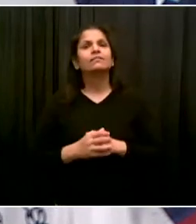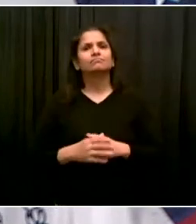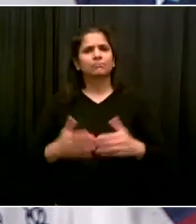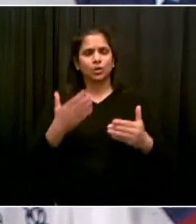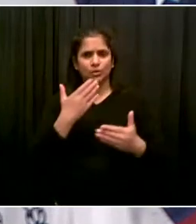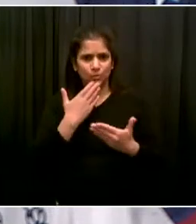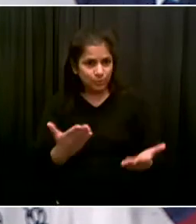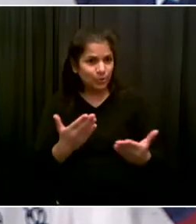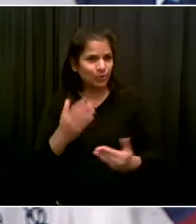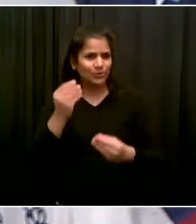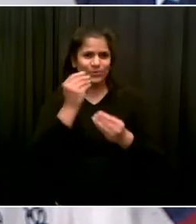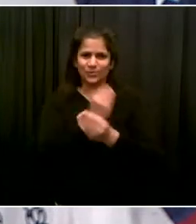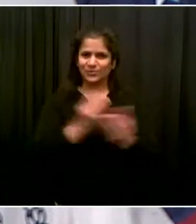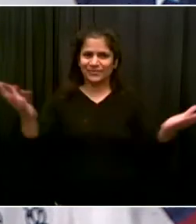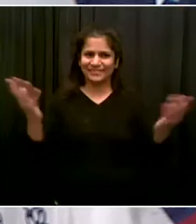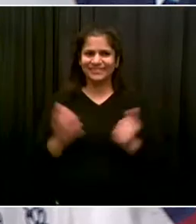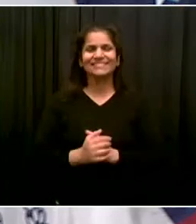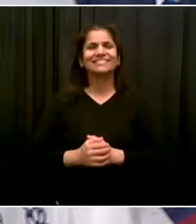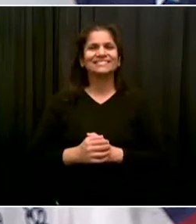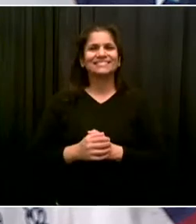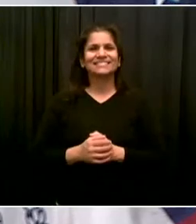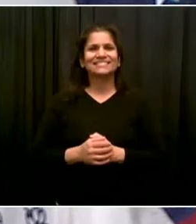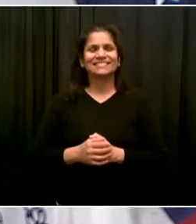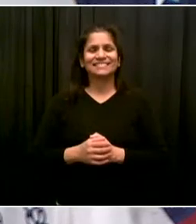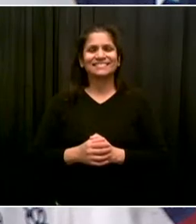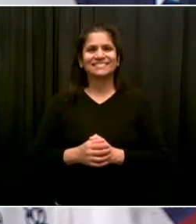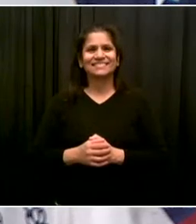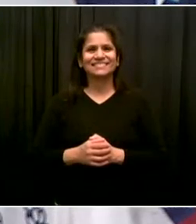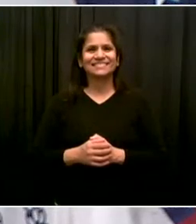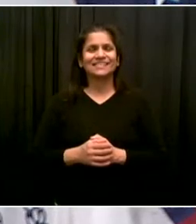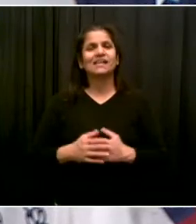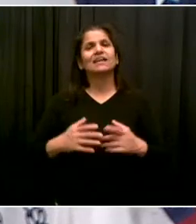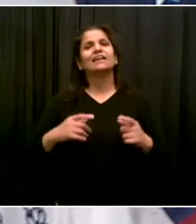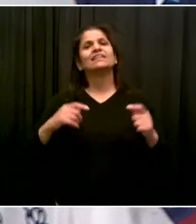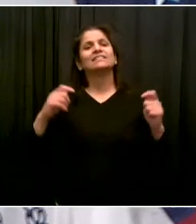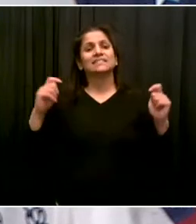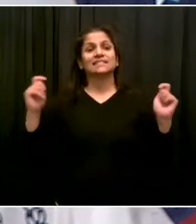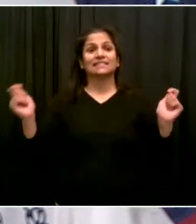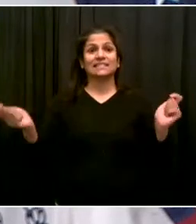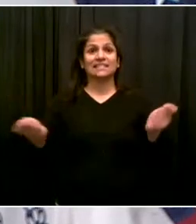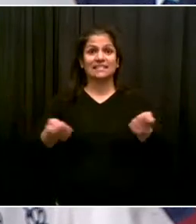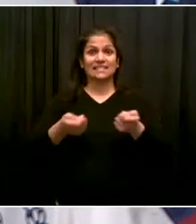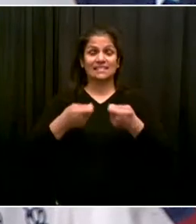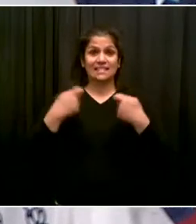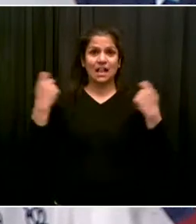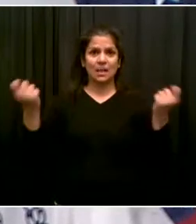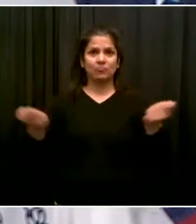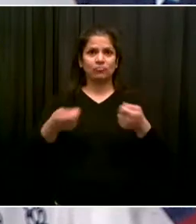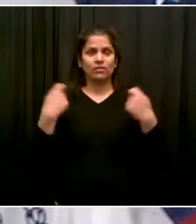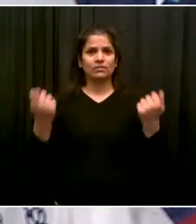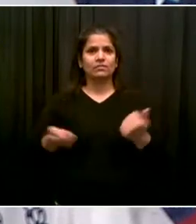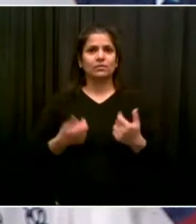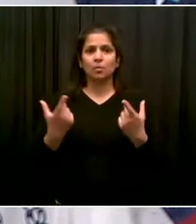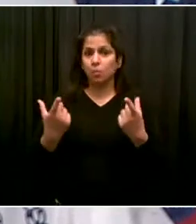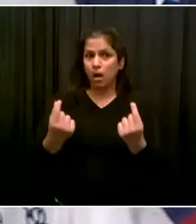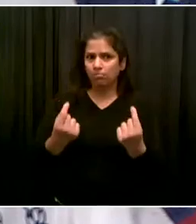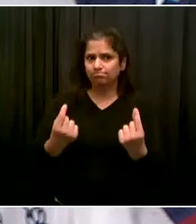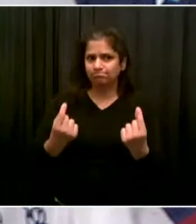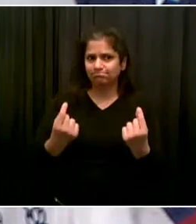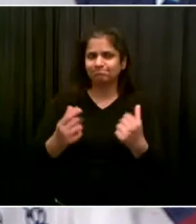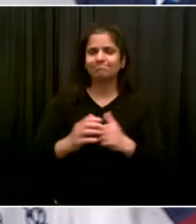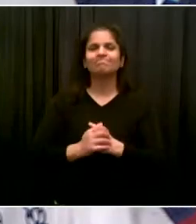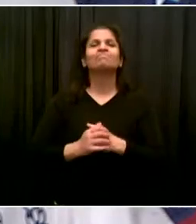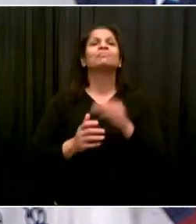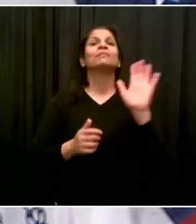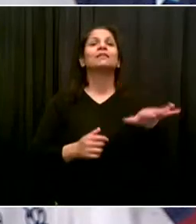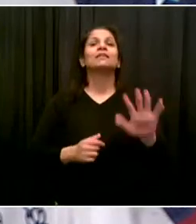is about celebrating New York City as well. This week is our 17th annual Immigrant Heritage Week. And this